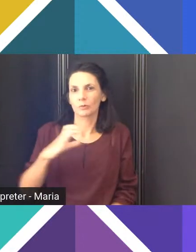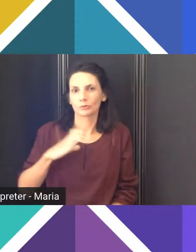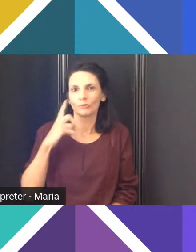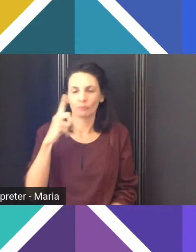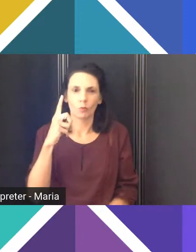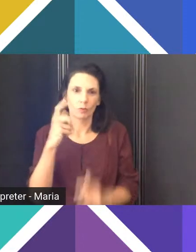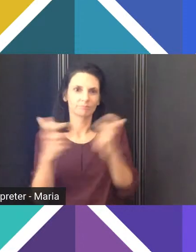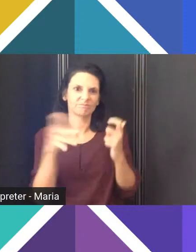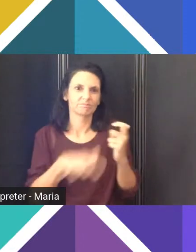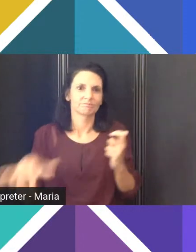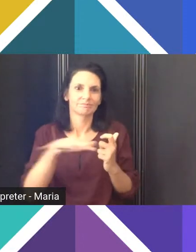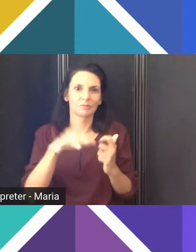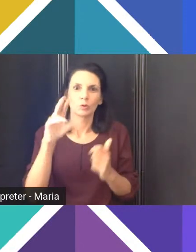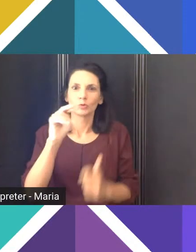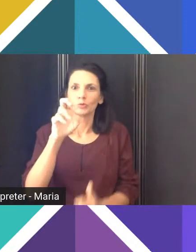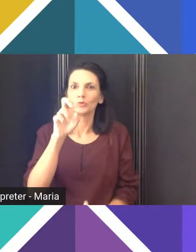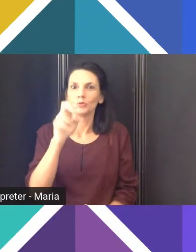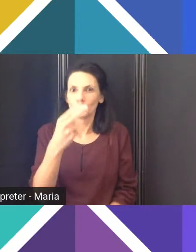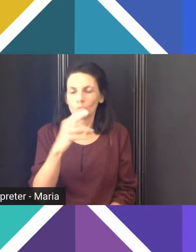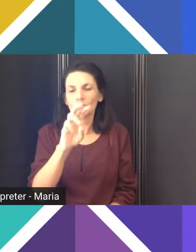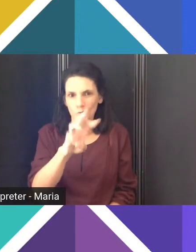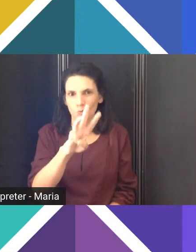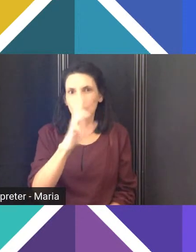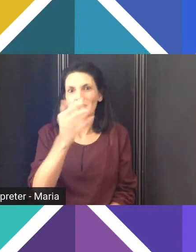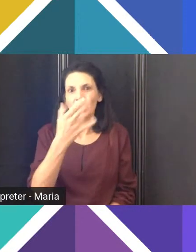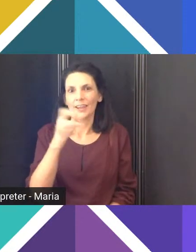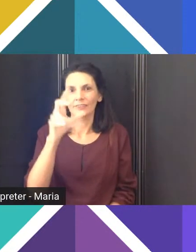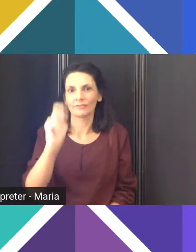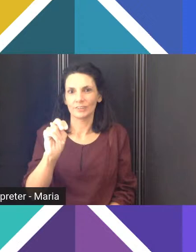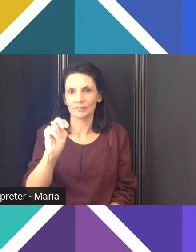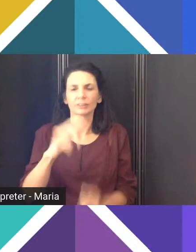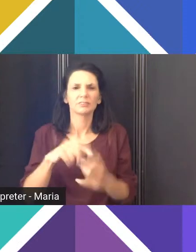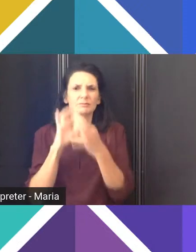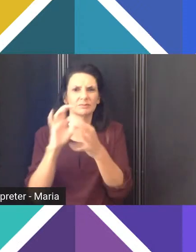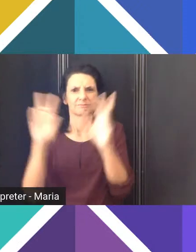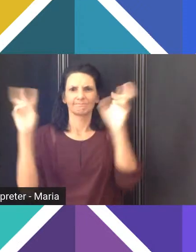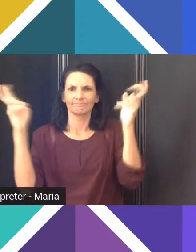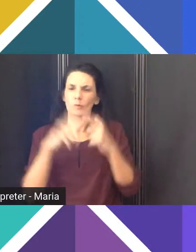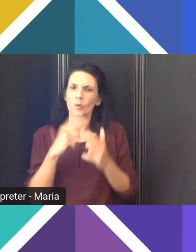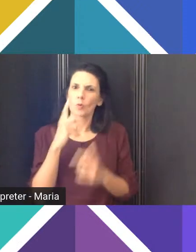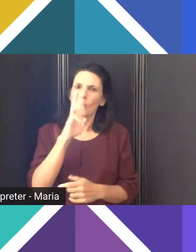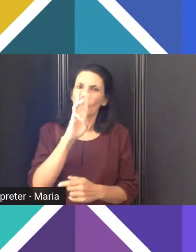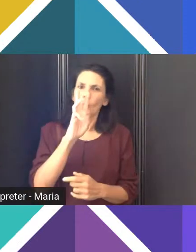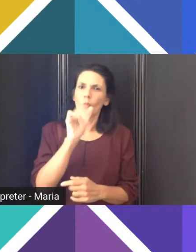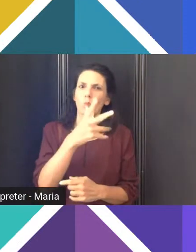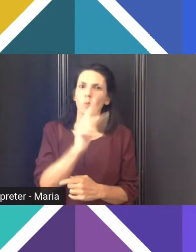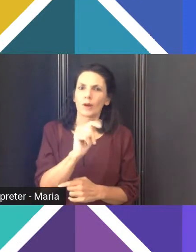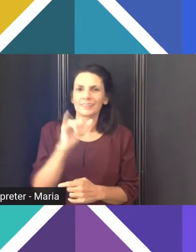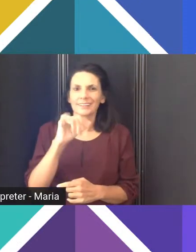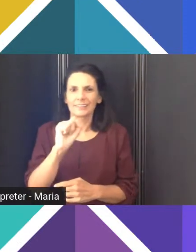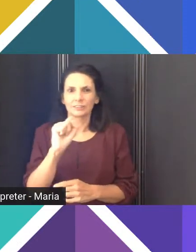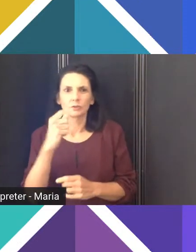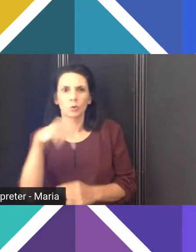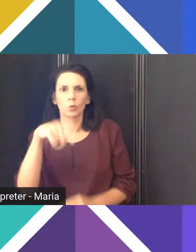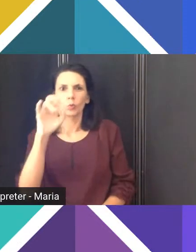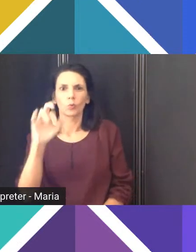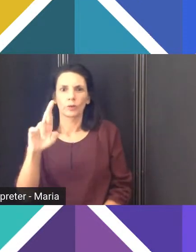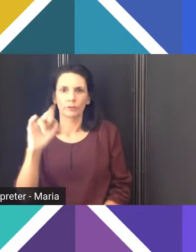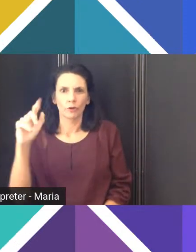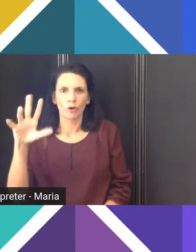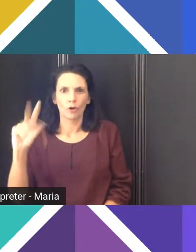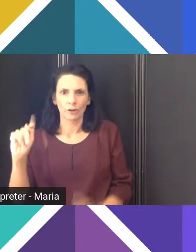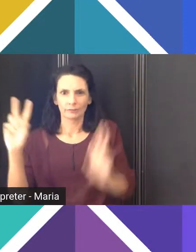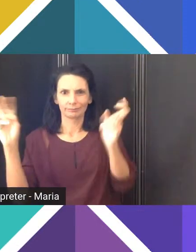this discussion today on what is queer art. We only have an hour, so I don't know if we're going to get to the answer or if there